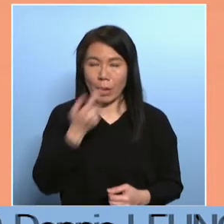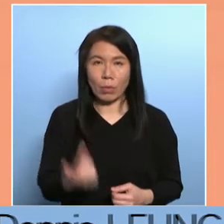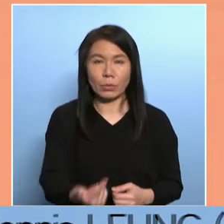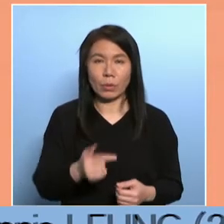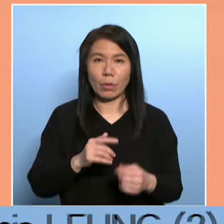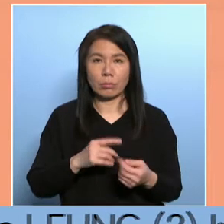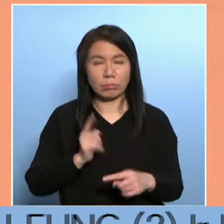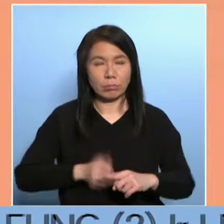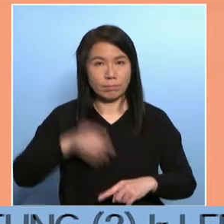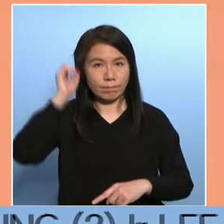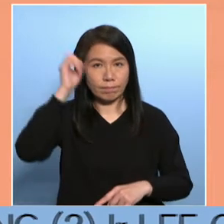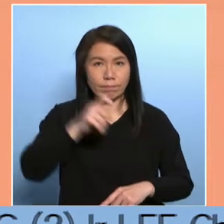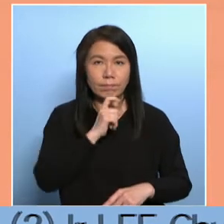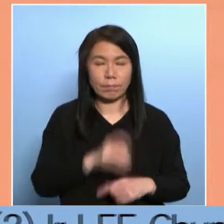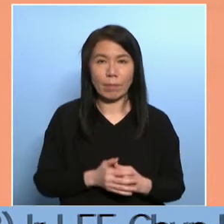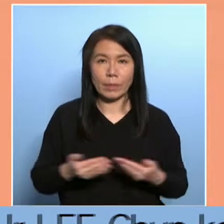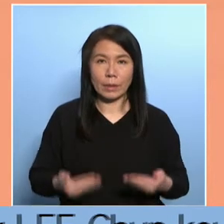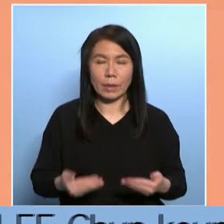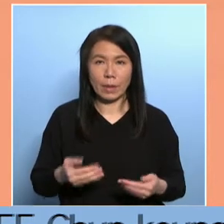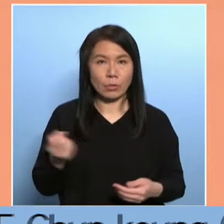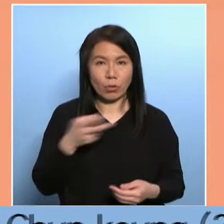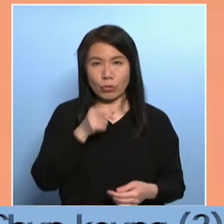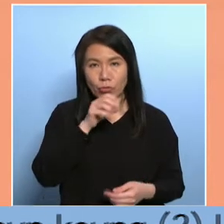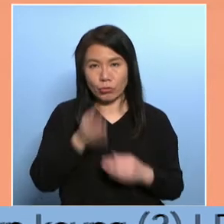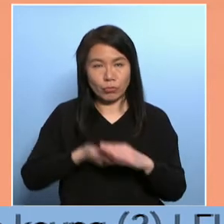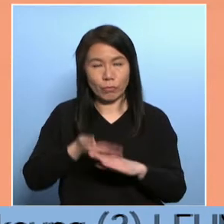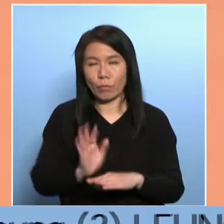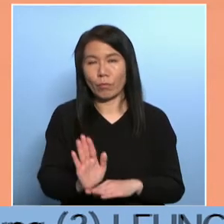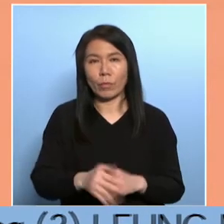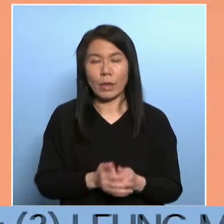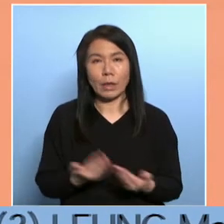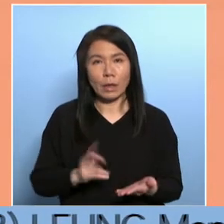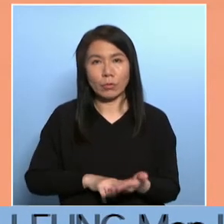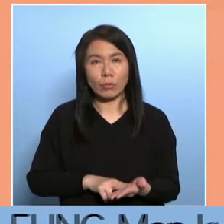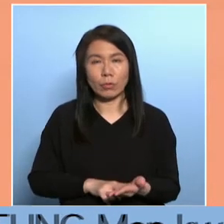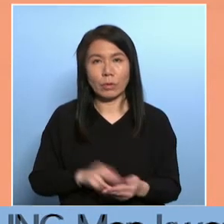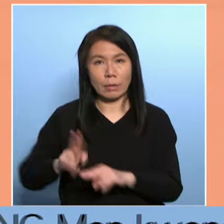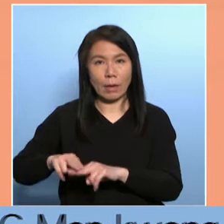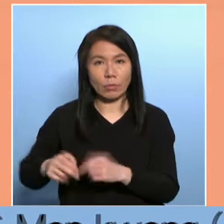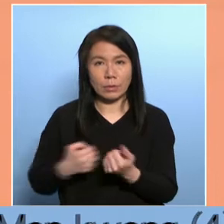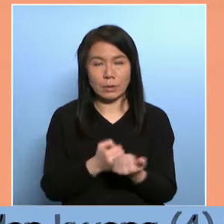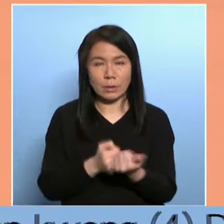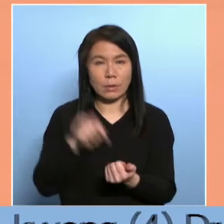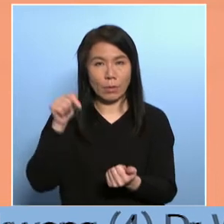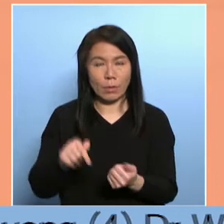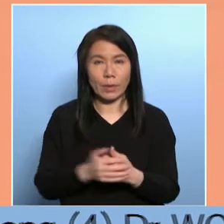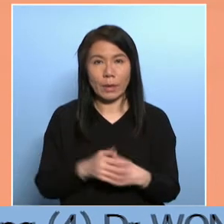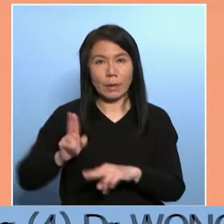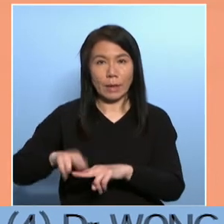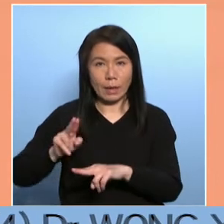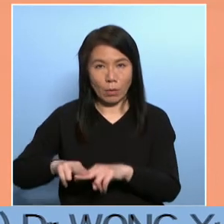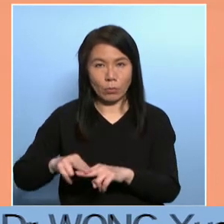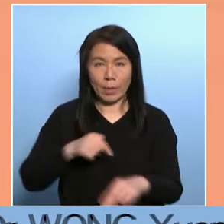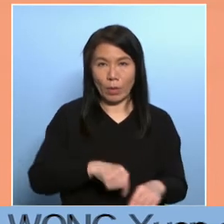have put with very constructive suggestions on fighting the epidemic. I'm not going to repeat those points.